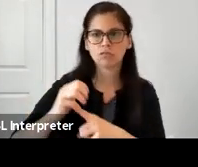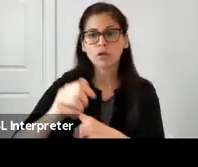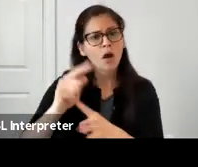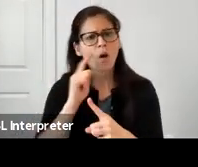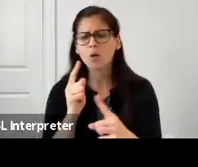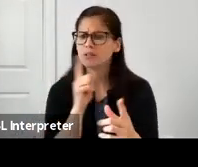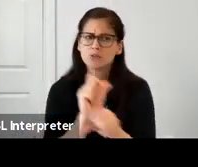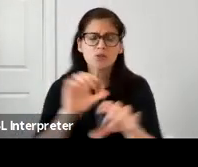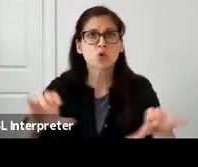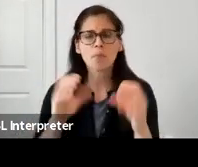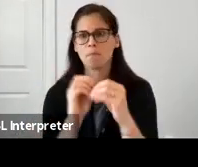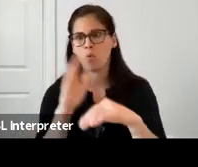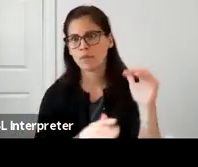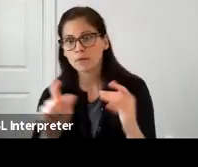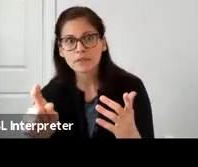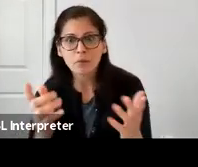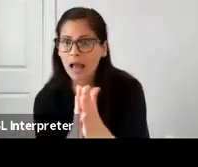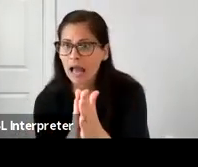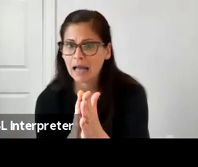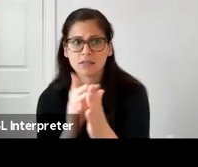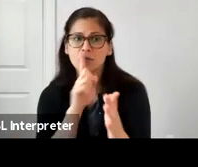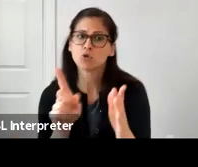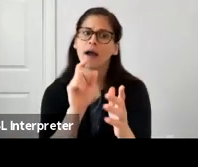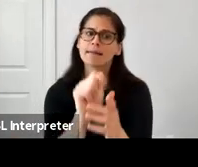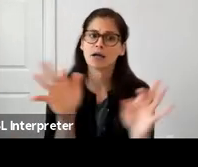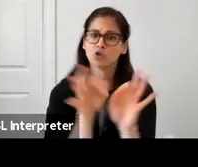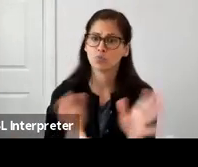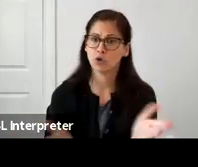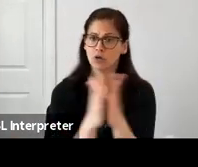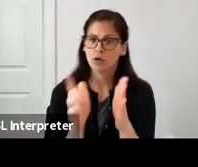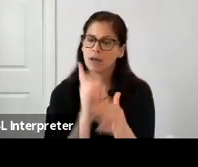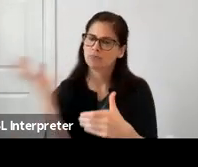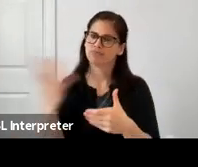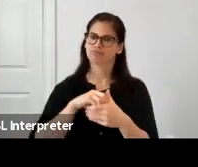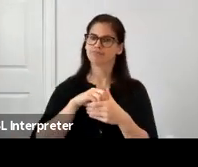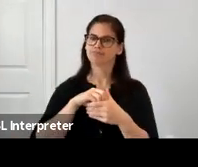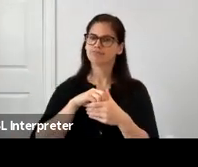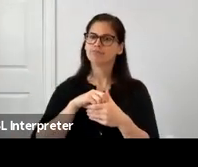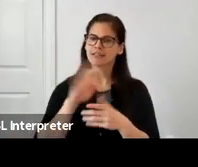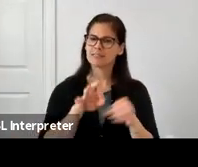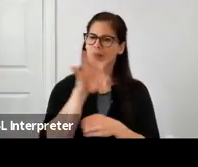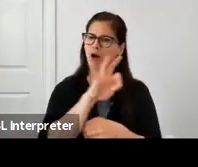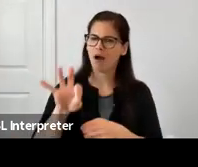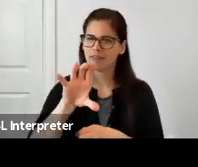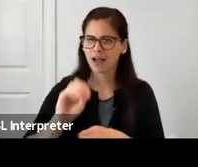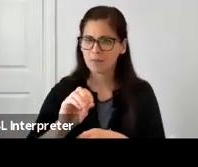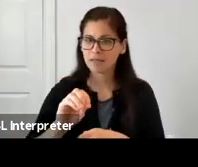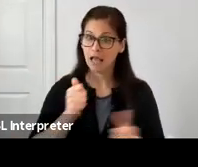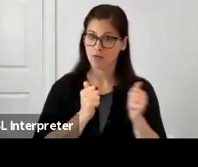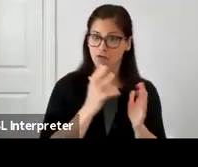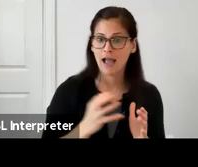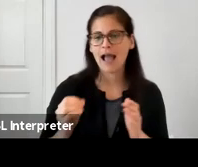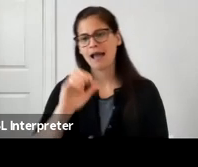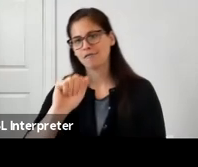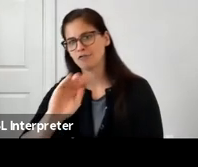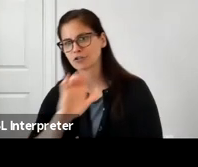above and beyond to ensure that the ASL interpreters she selects for each show embody the essence of the company, the players on stage, and ArtsEmerson's